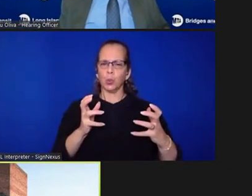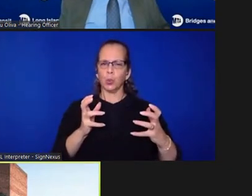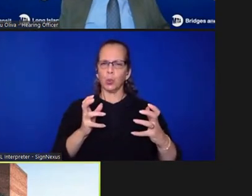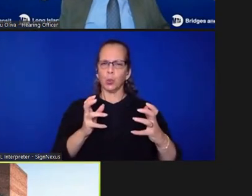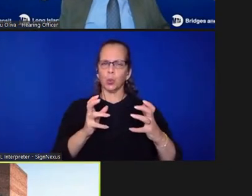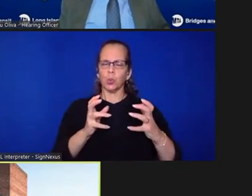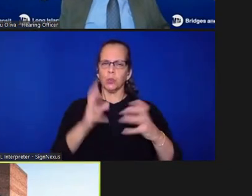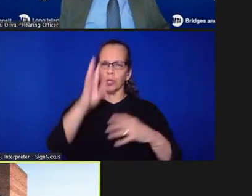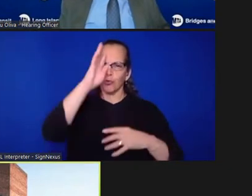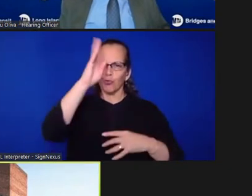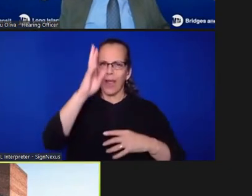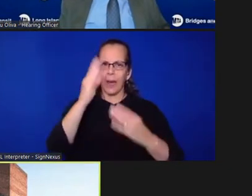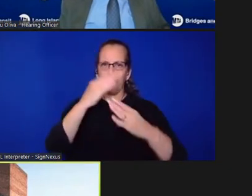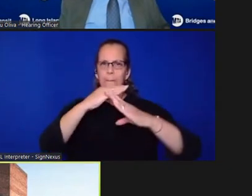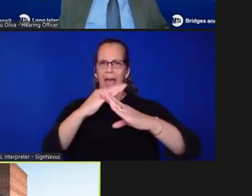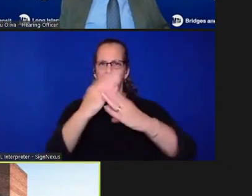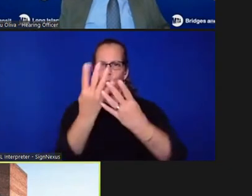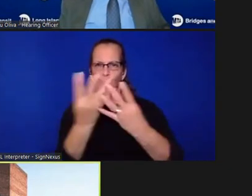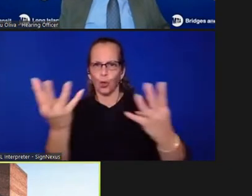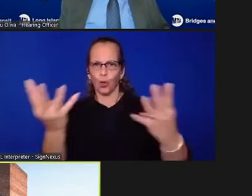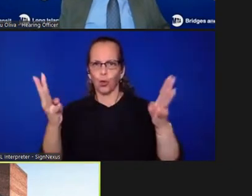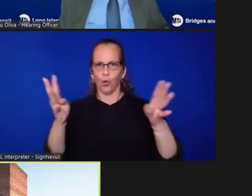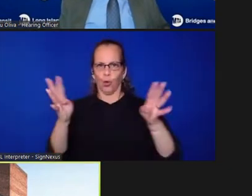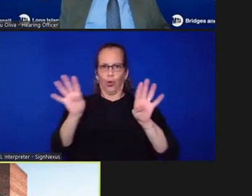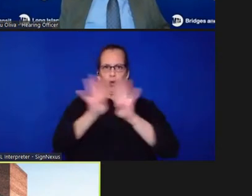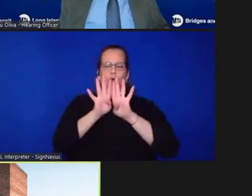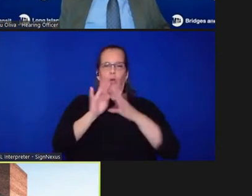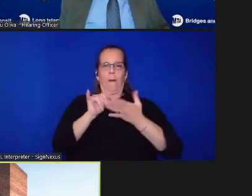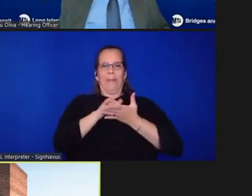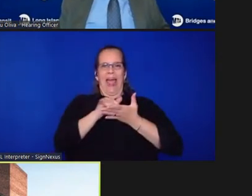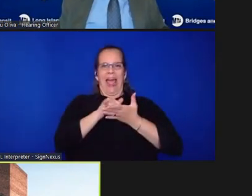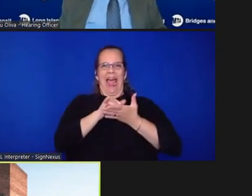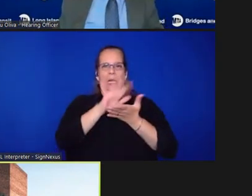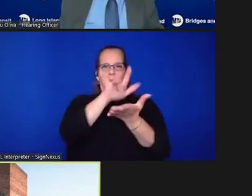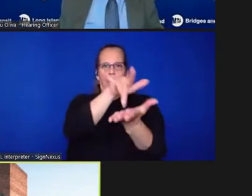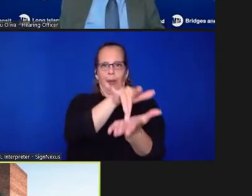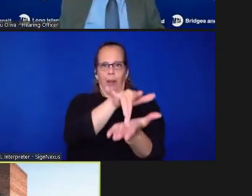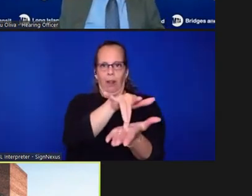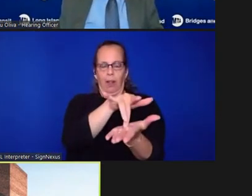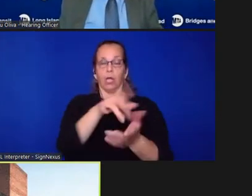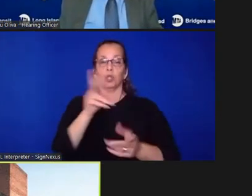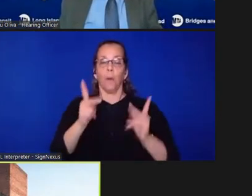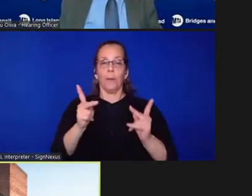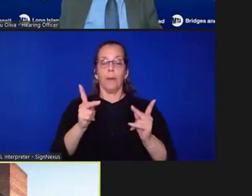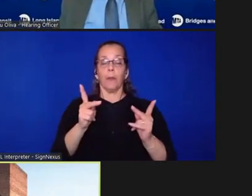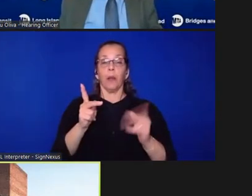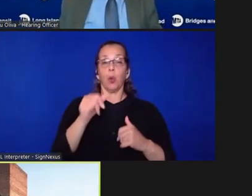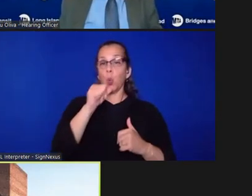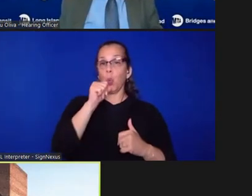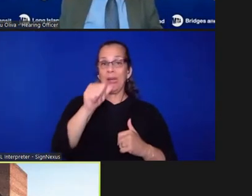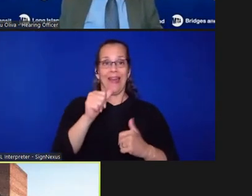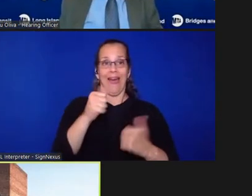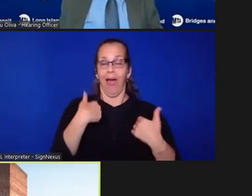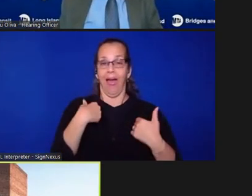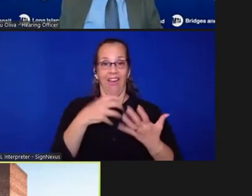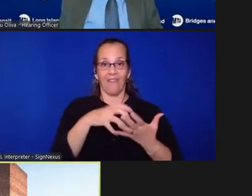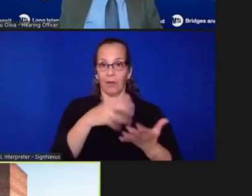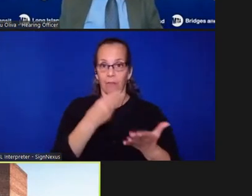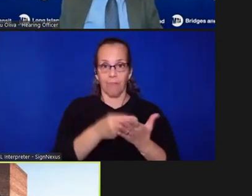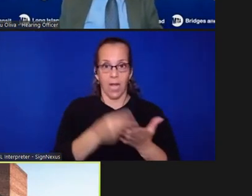Manhattan so that a lot of people who are not well off they drive their cars they can afford to pay for cars